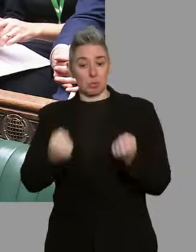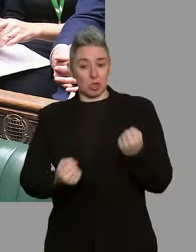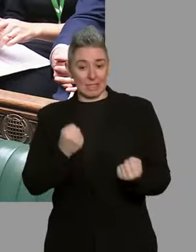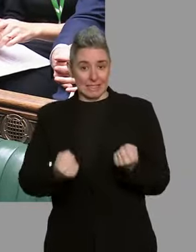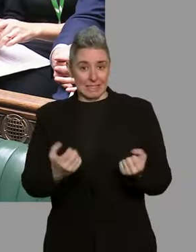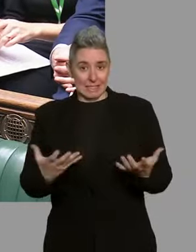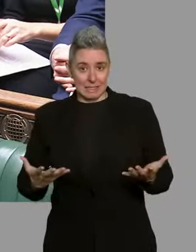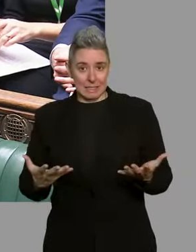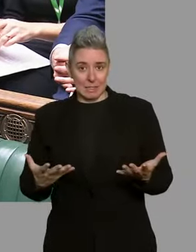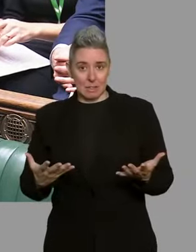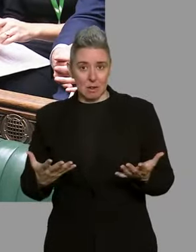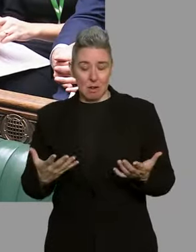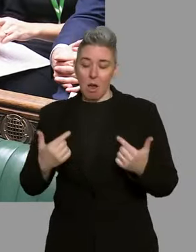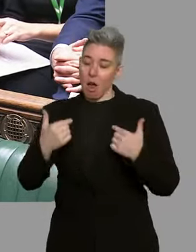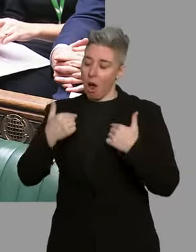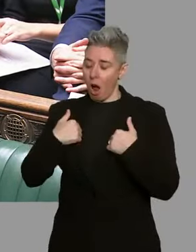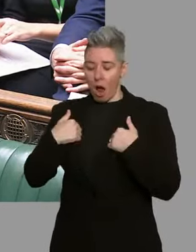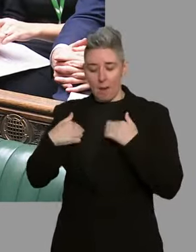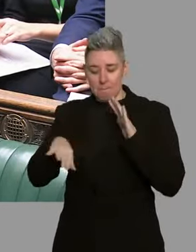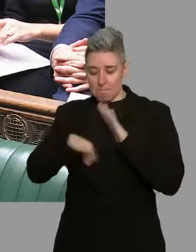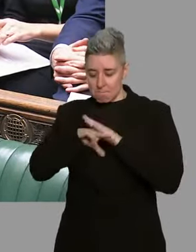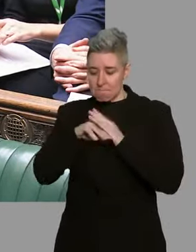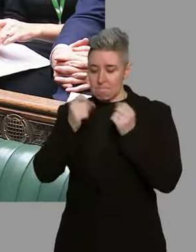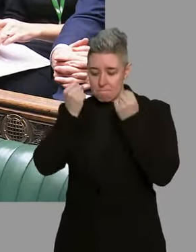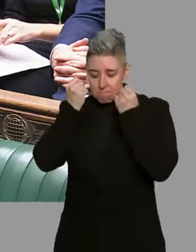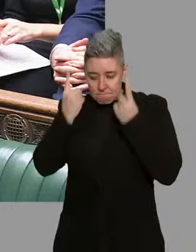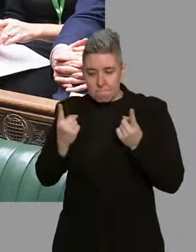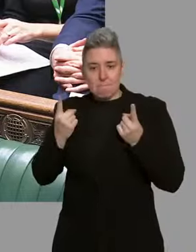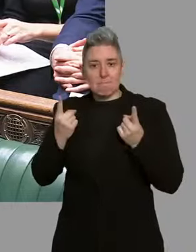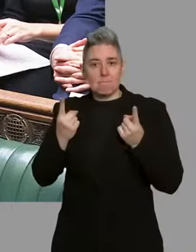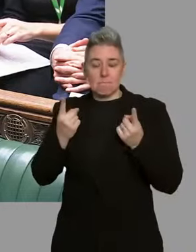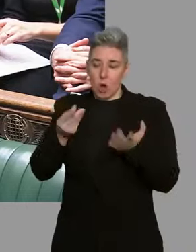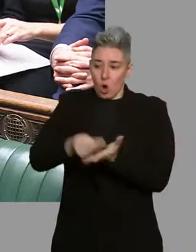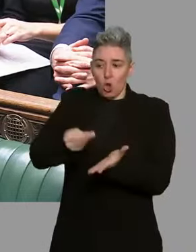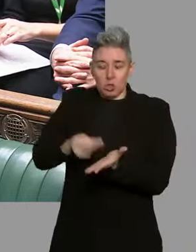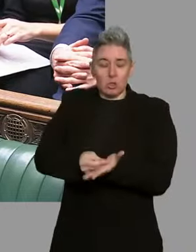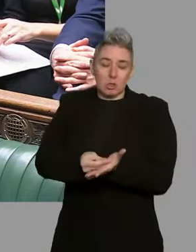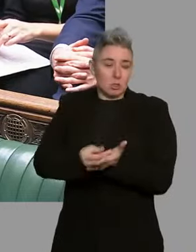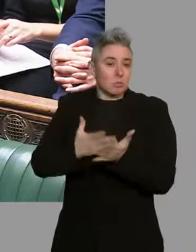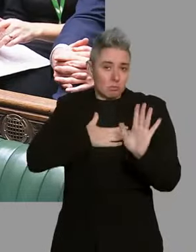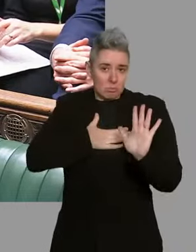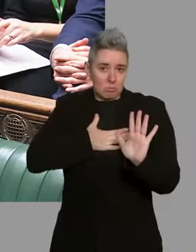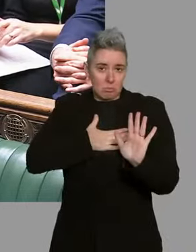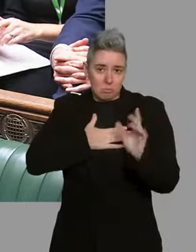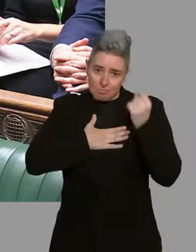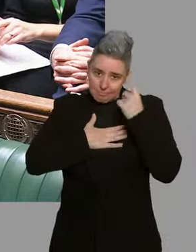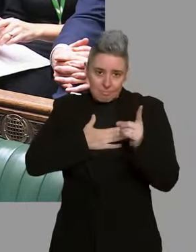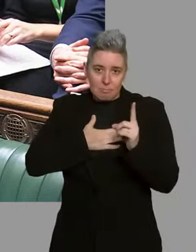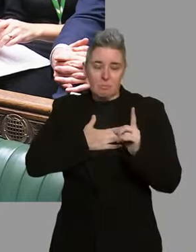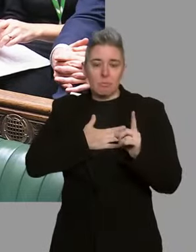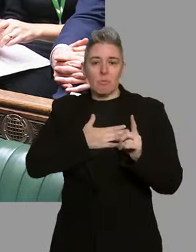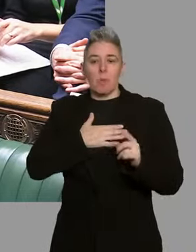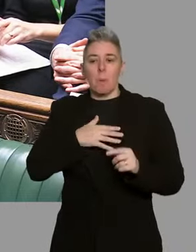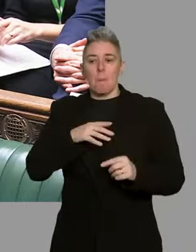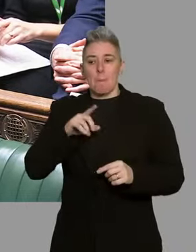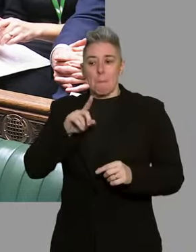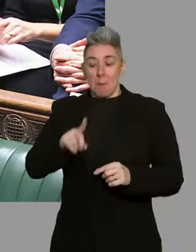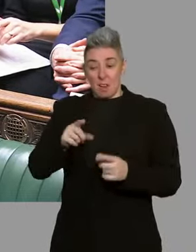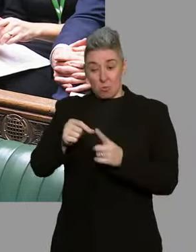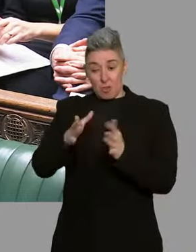issue about the cost, but does the Prime Minister really understand how let